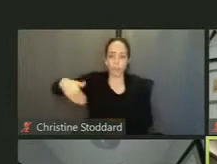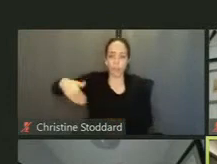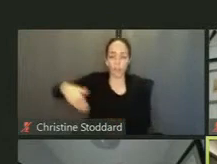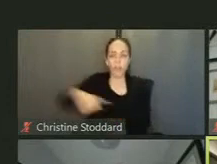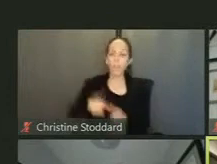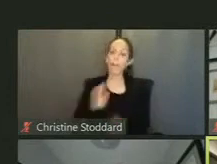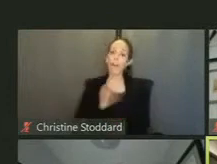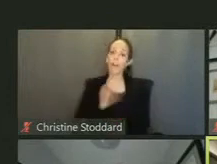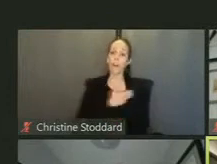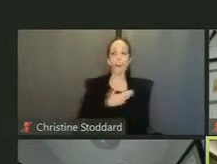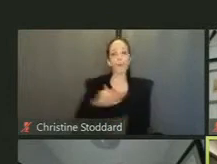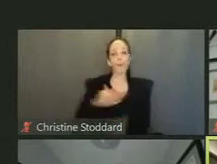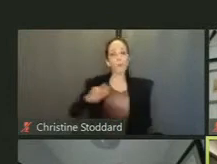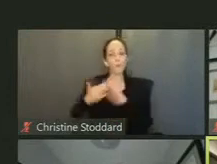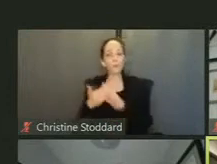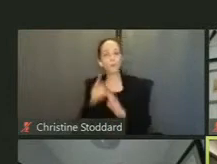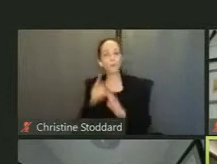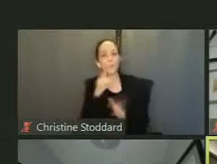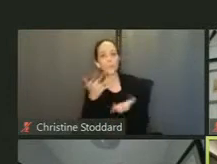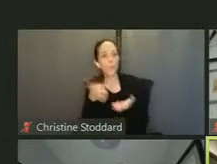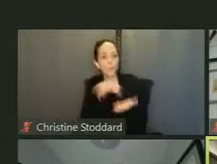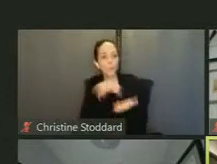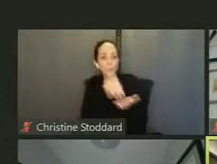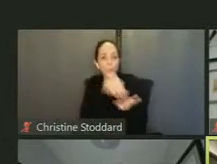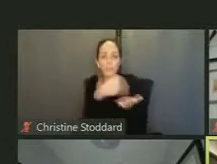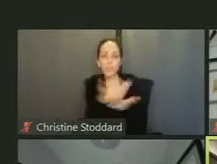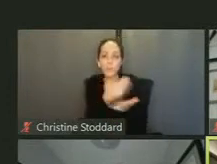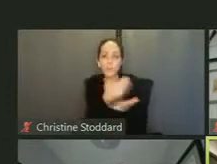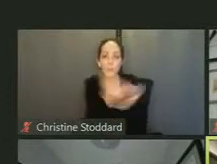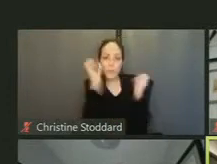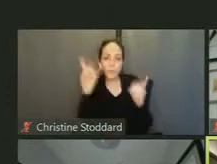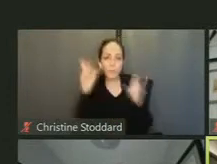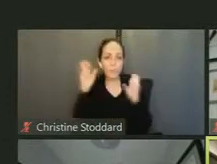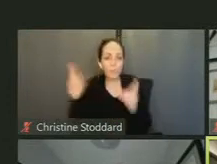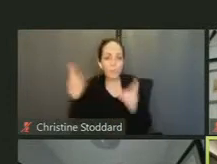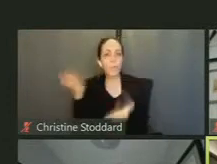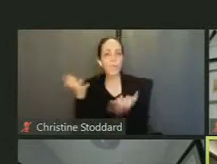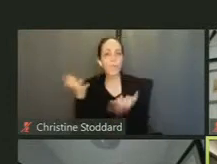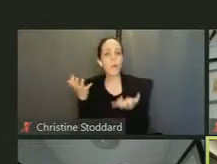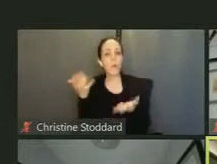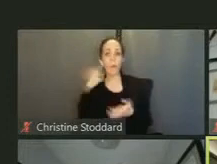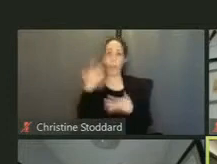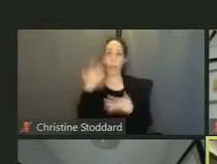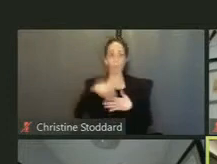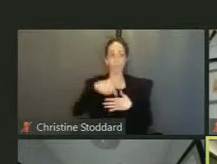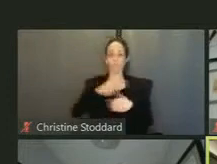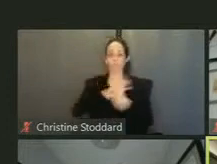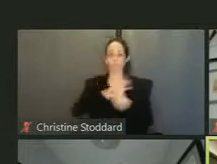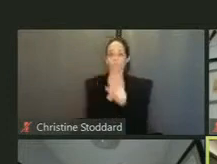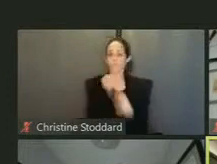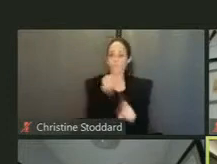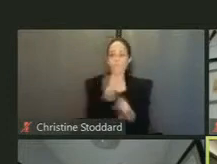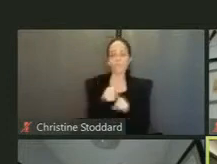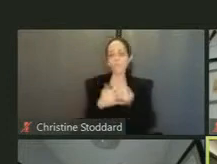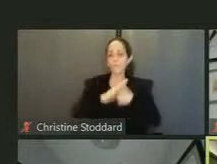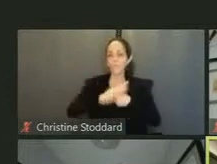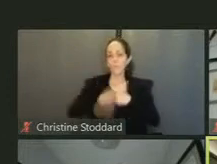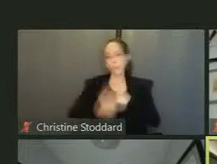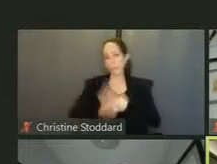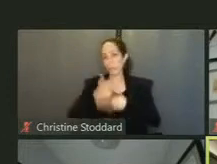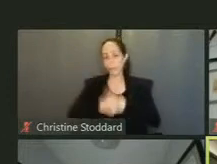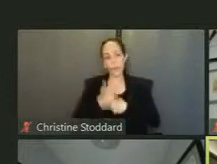information and working to build trust in the community because the threat of this pandemic has wreaked havoc on our communities of